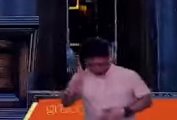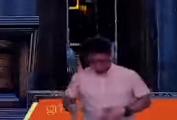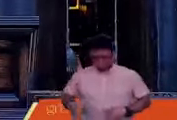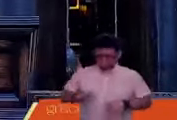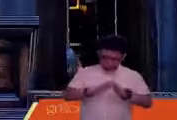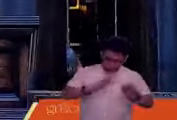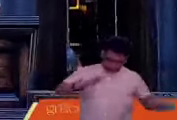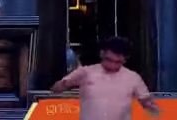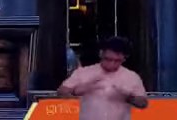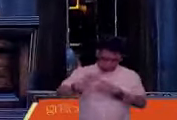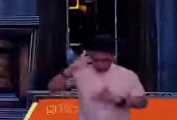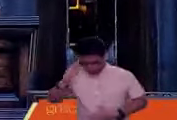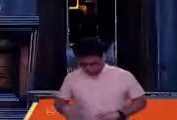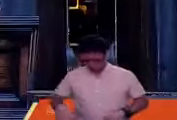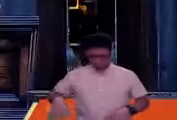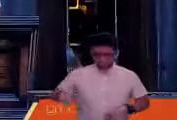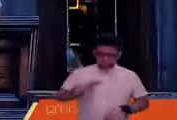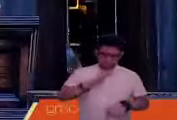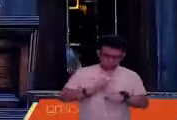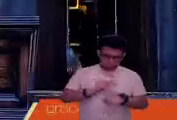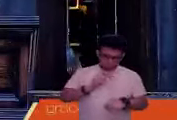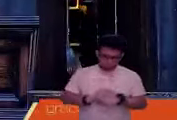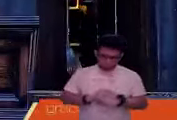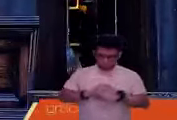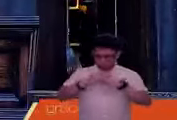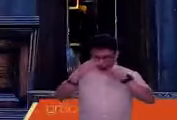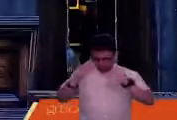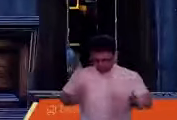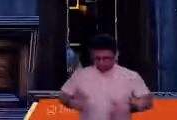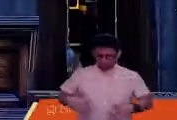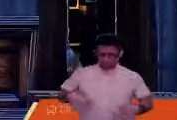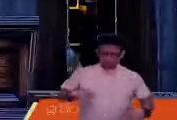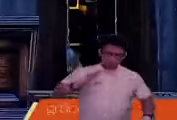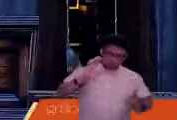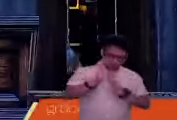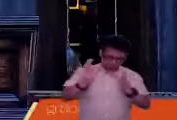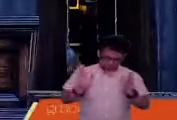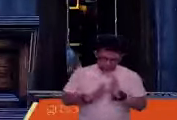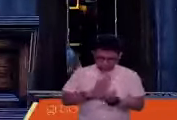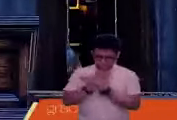as children of God, as ministers, command your blessings